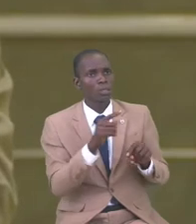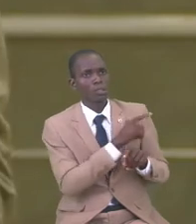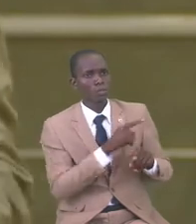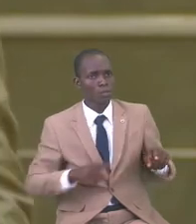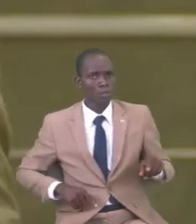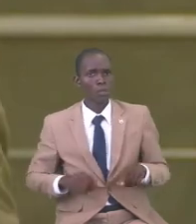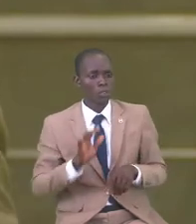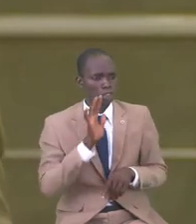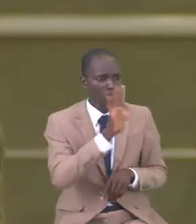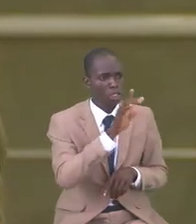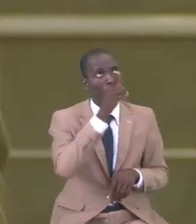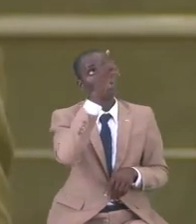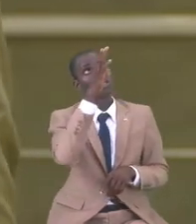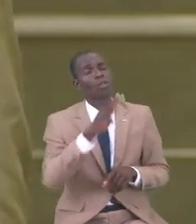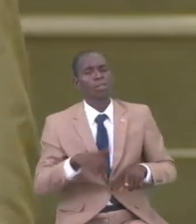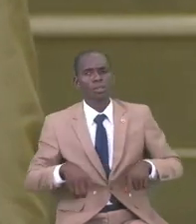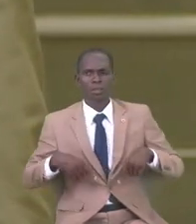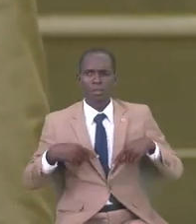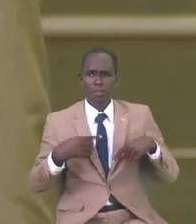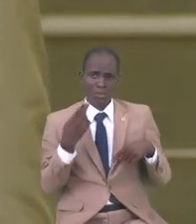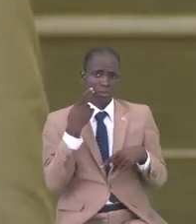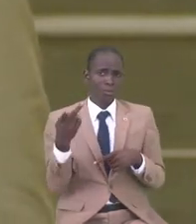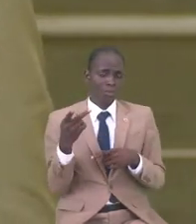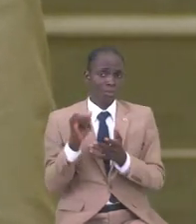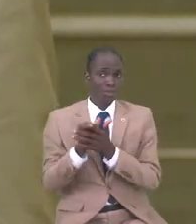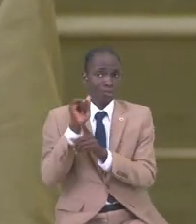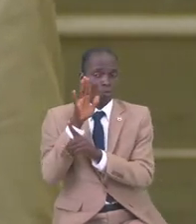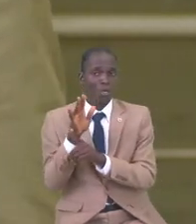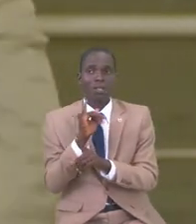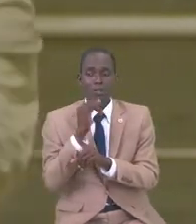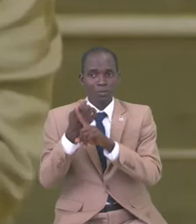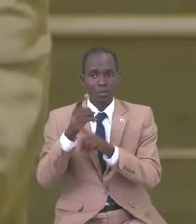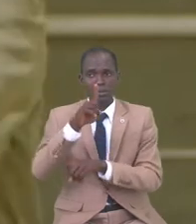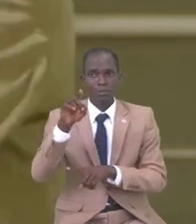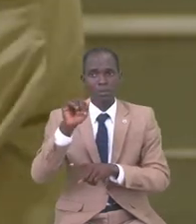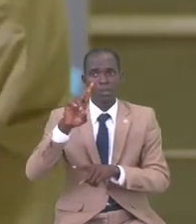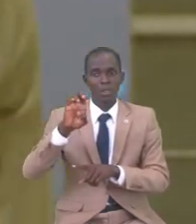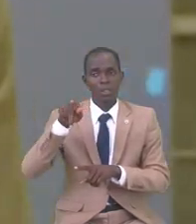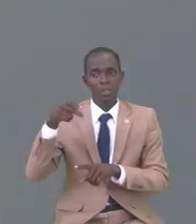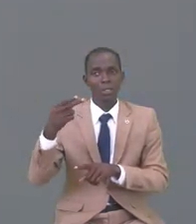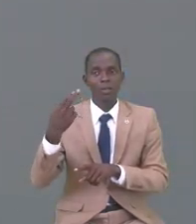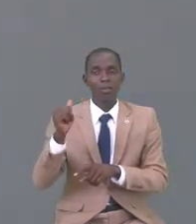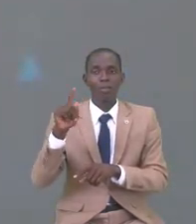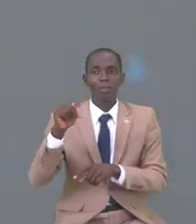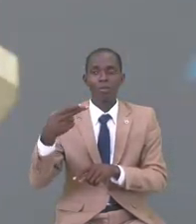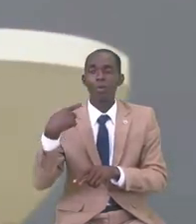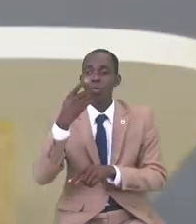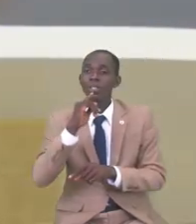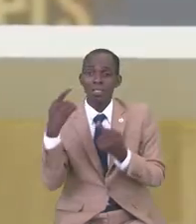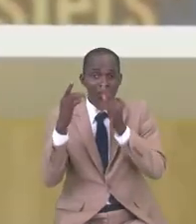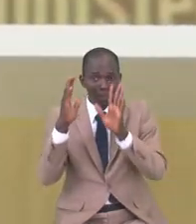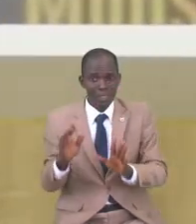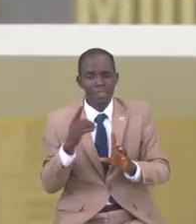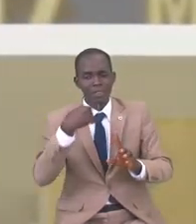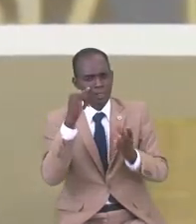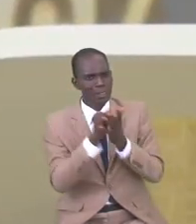liveth, Gentile speaking the language of a believer. The people you meet, eventually when they